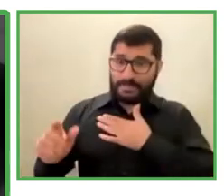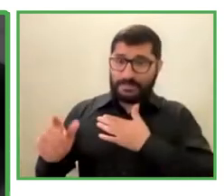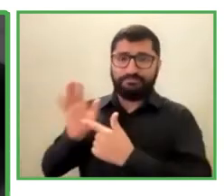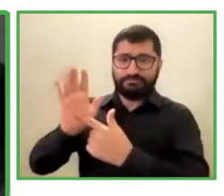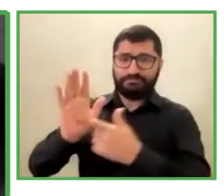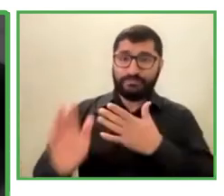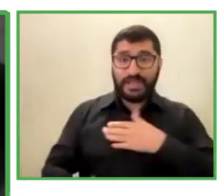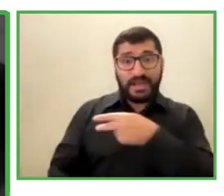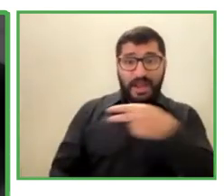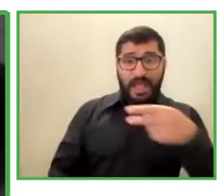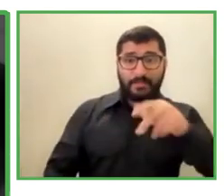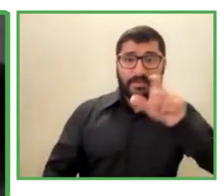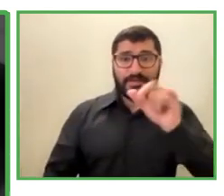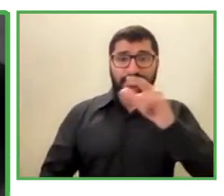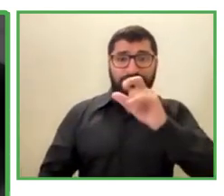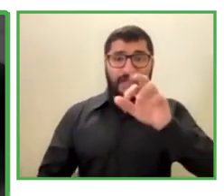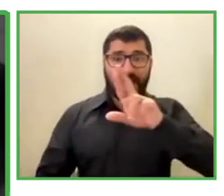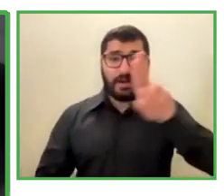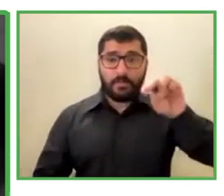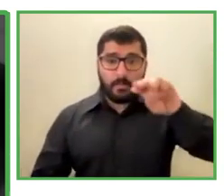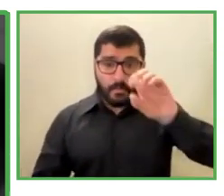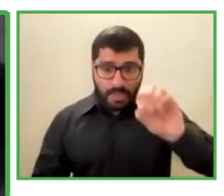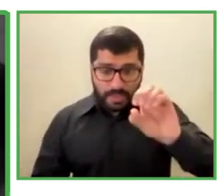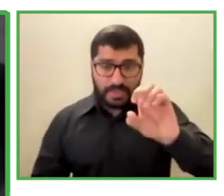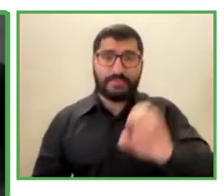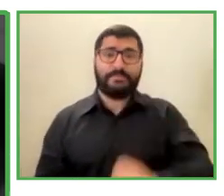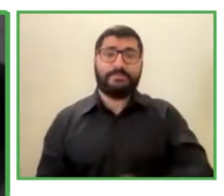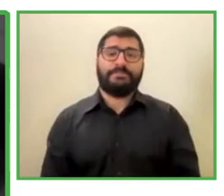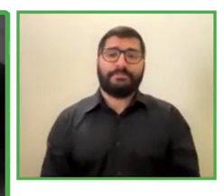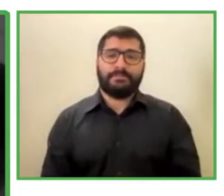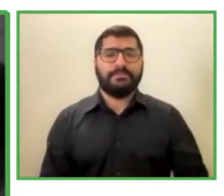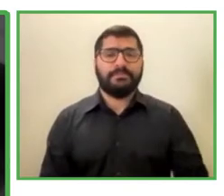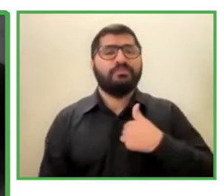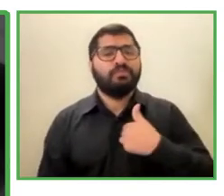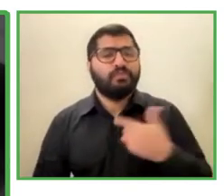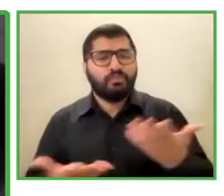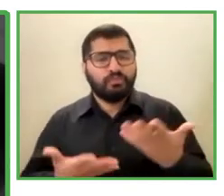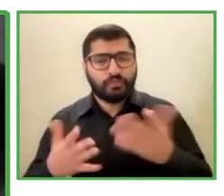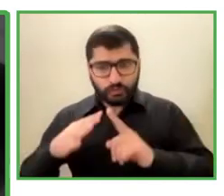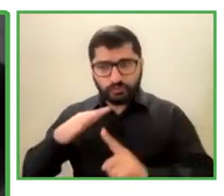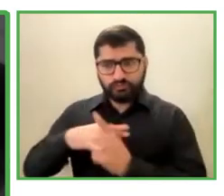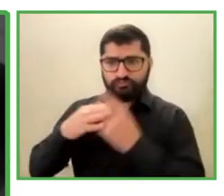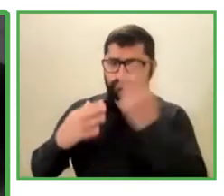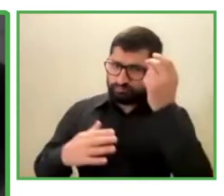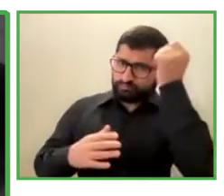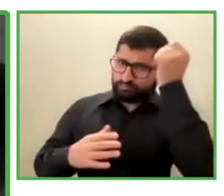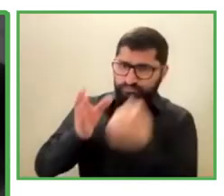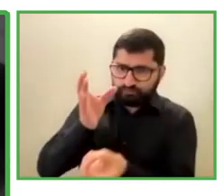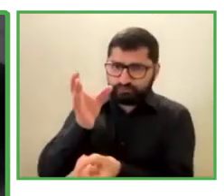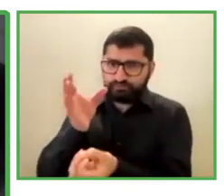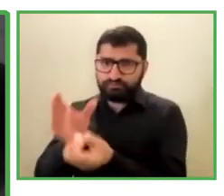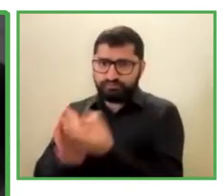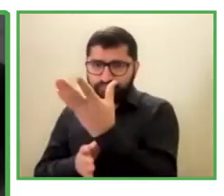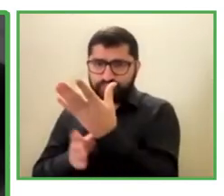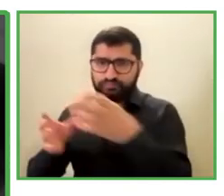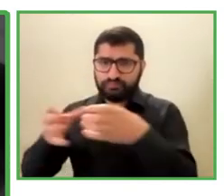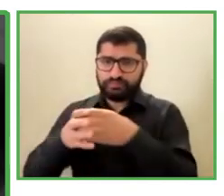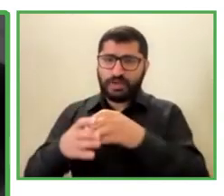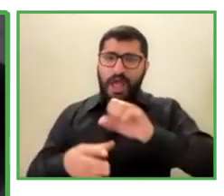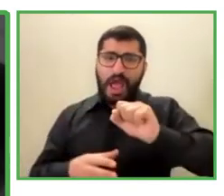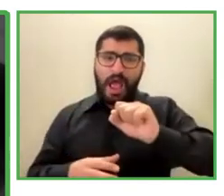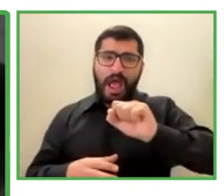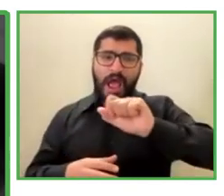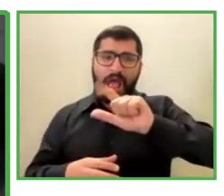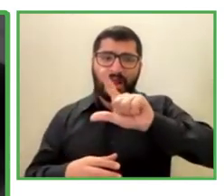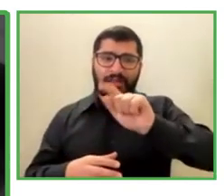Braga. I am the founder and the CEO of Egalité, which is a company that is specialized in the inclusion of people